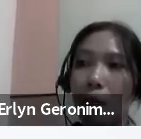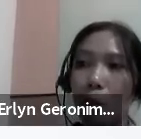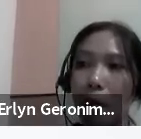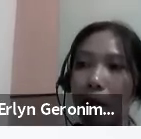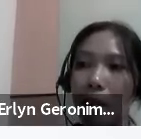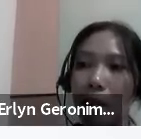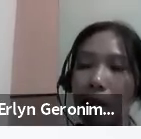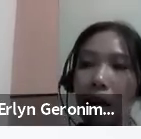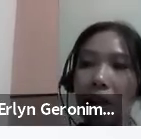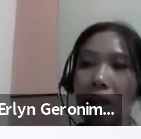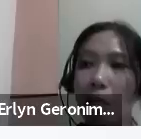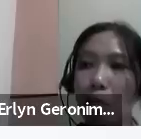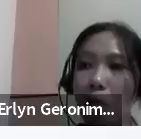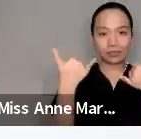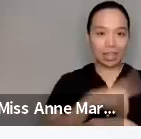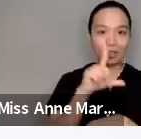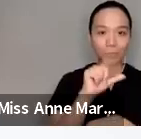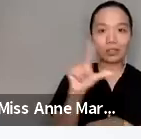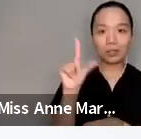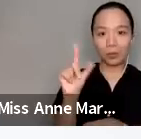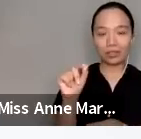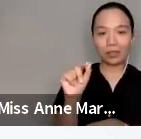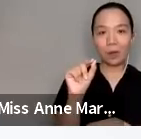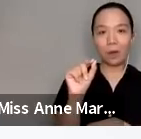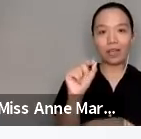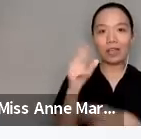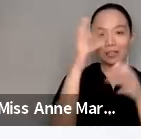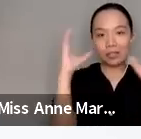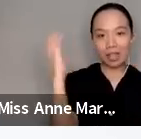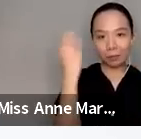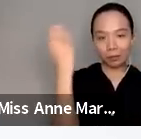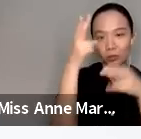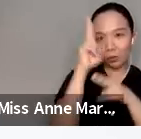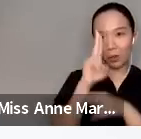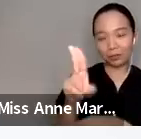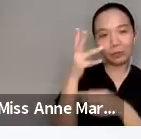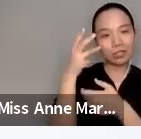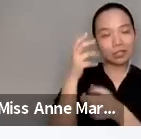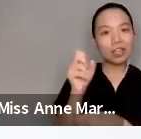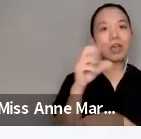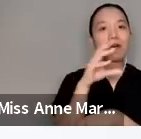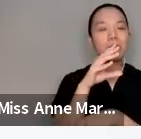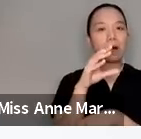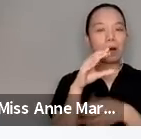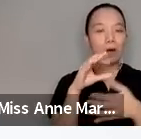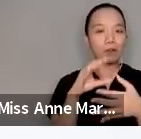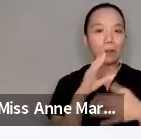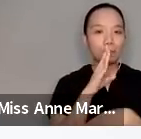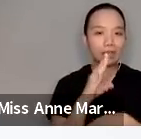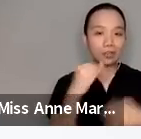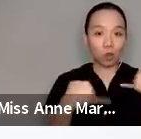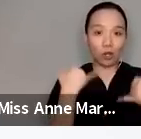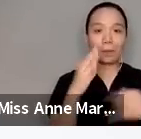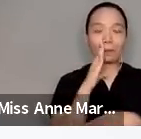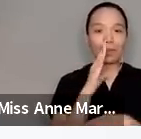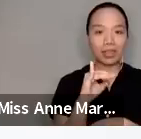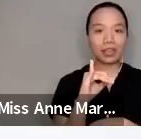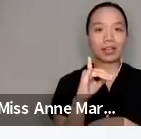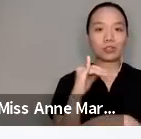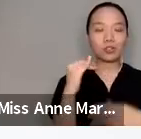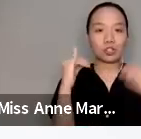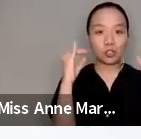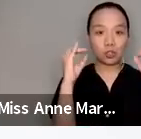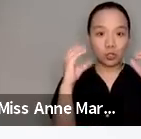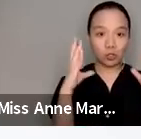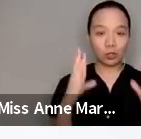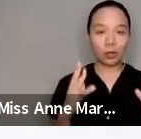Day 2020, a celebration of the honor, prestige, and joys of being an educator, live streamed via the UST College